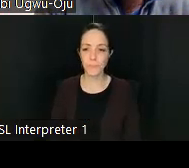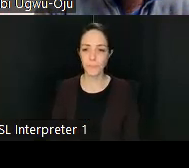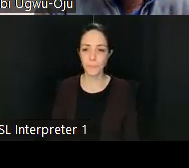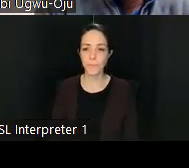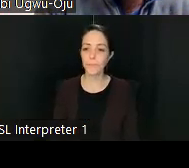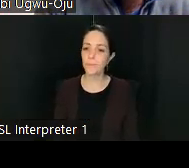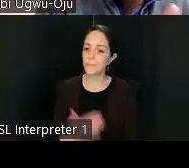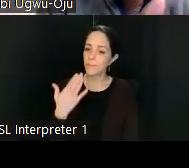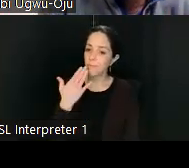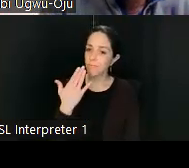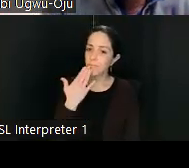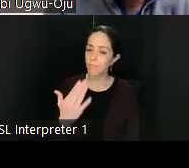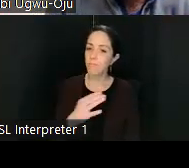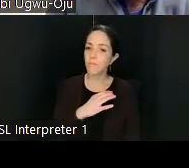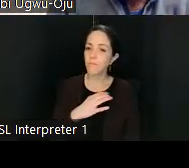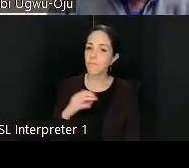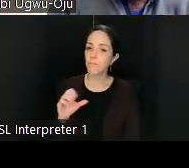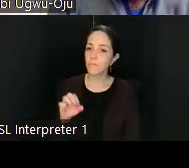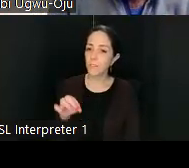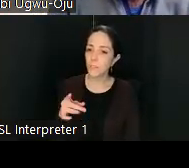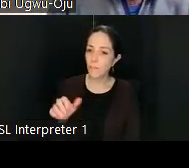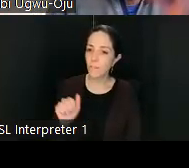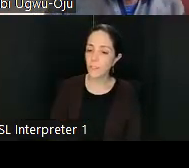Thank you, Commissioner Sophia.